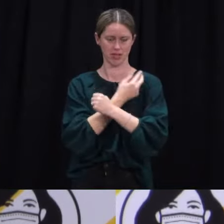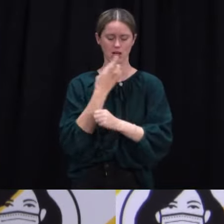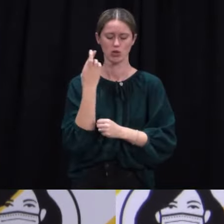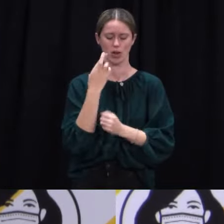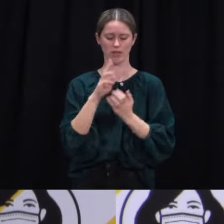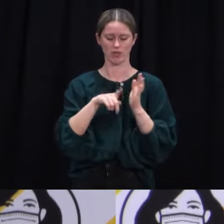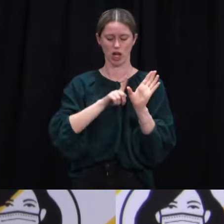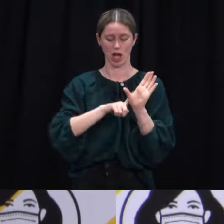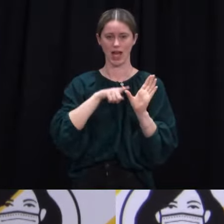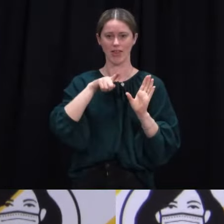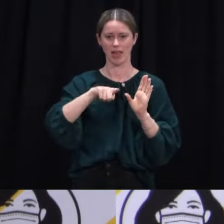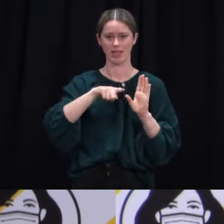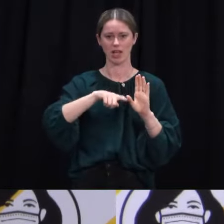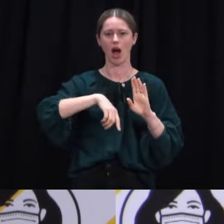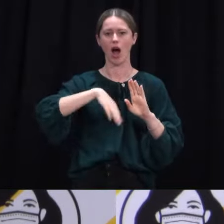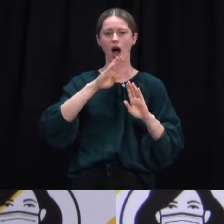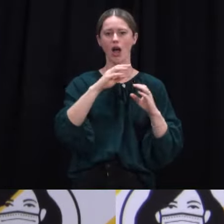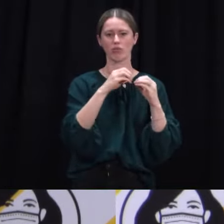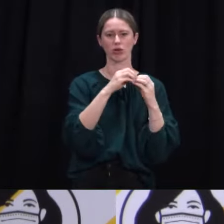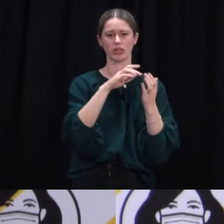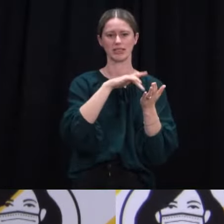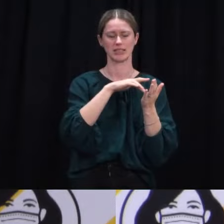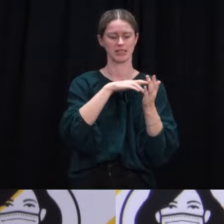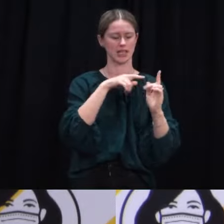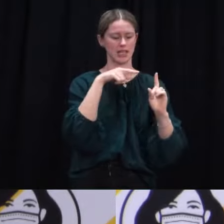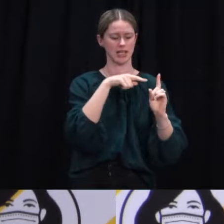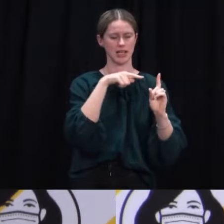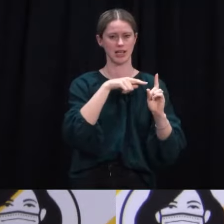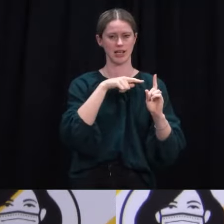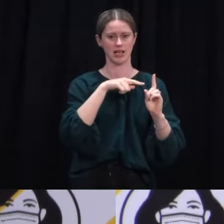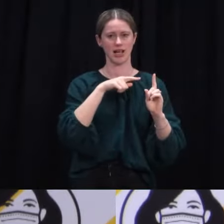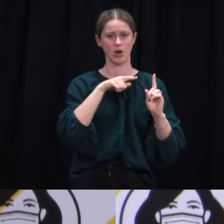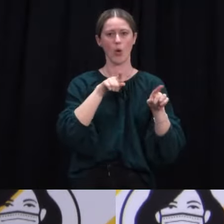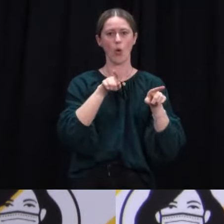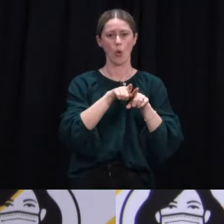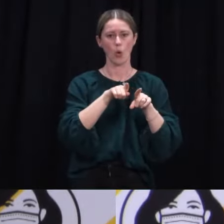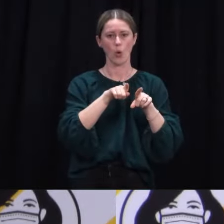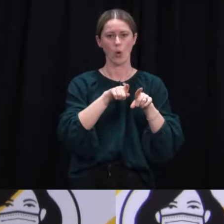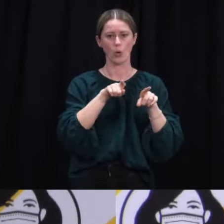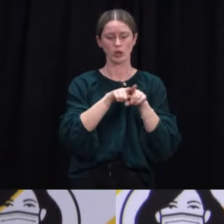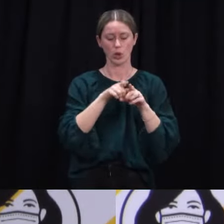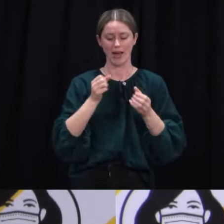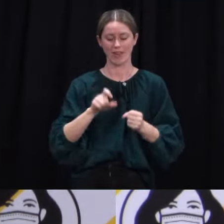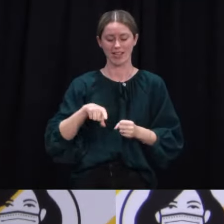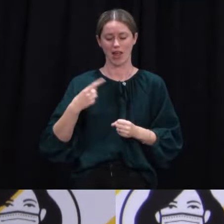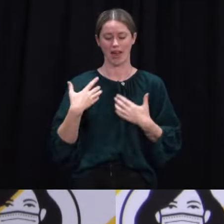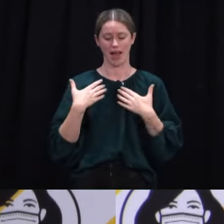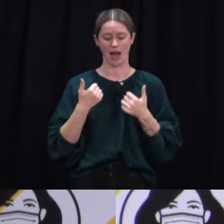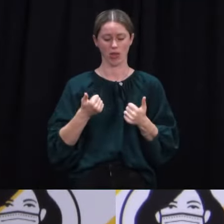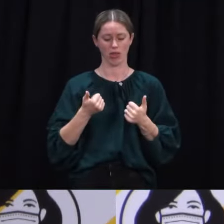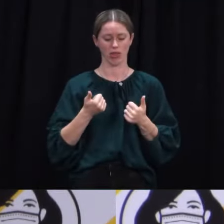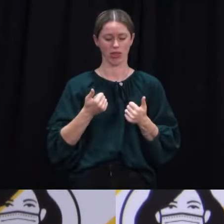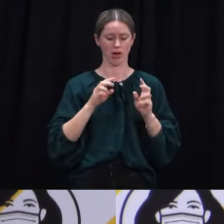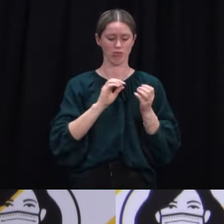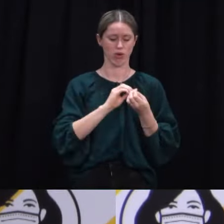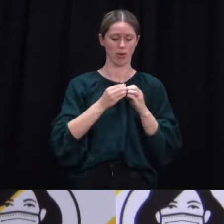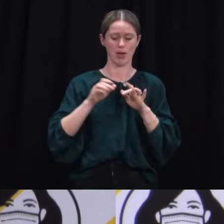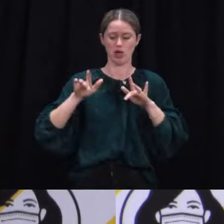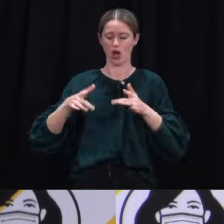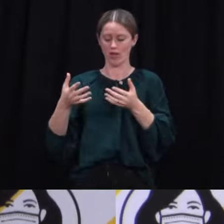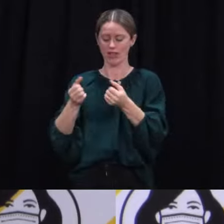July at this Highbrook Centre, that someone with an underlying health condition yet to get their second jab, they're really worried. What do you